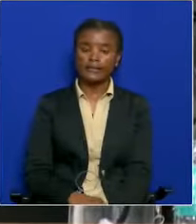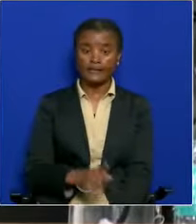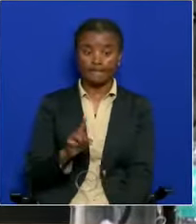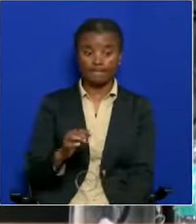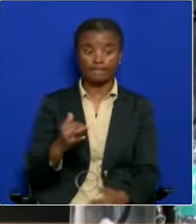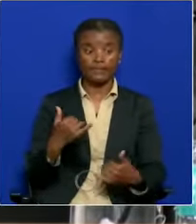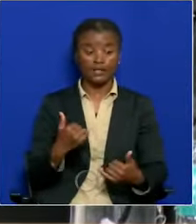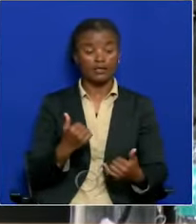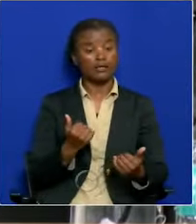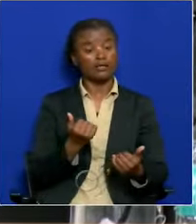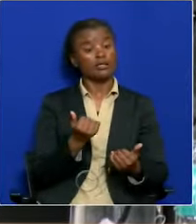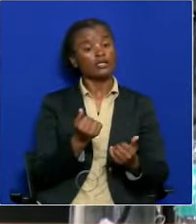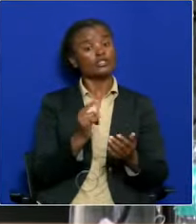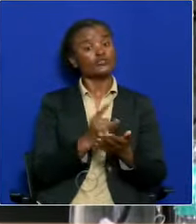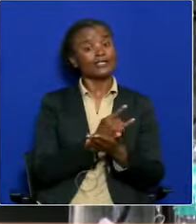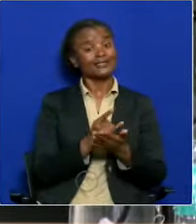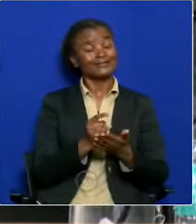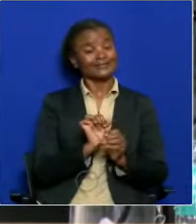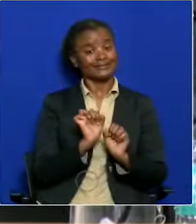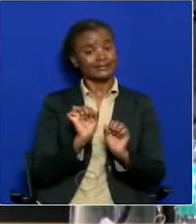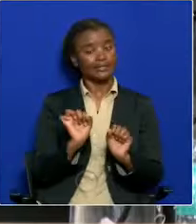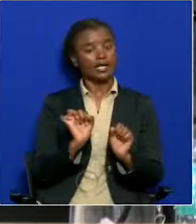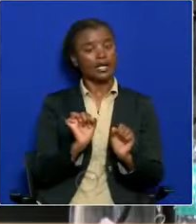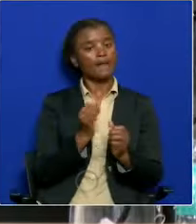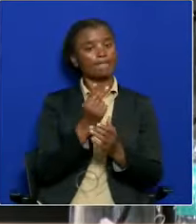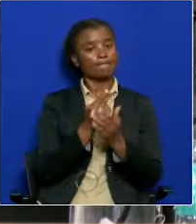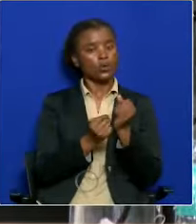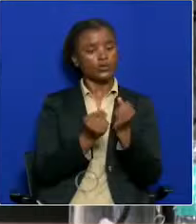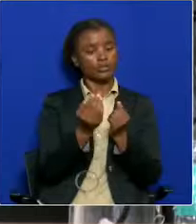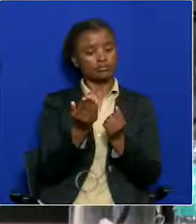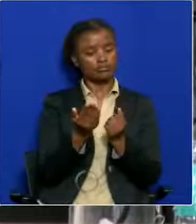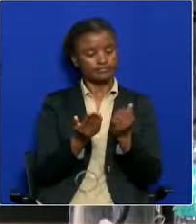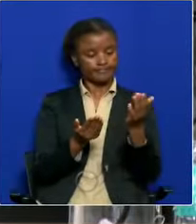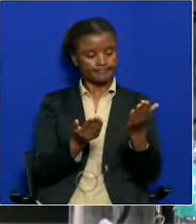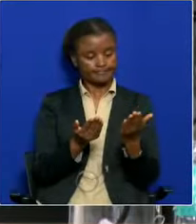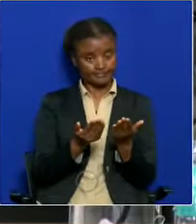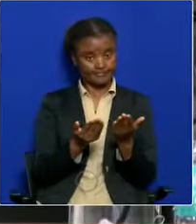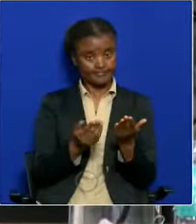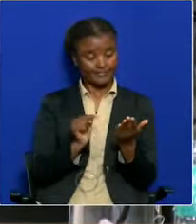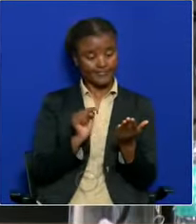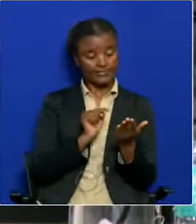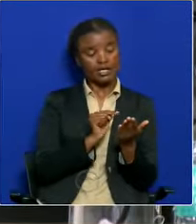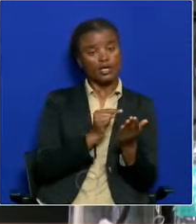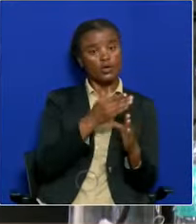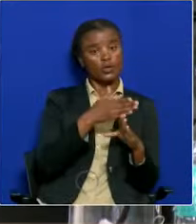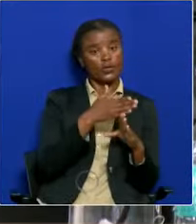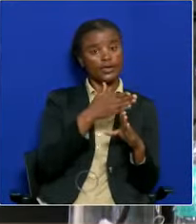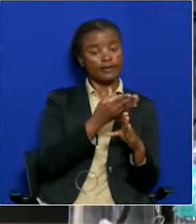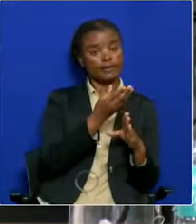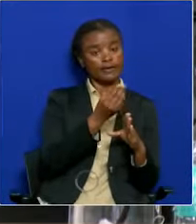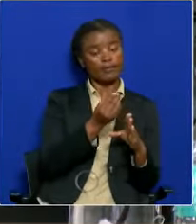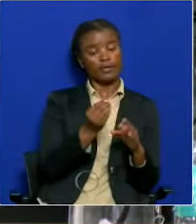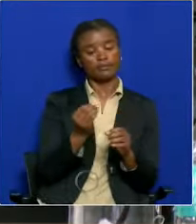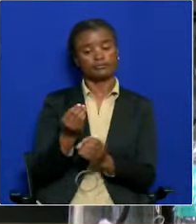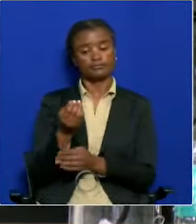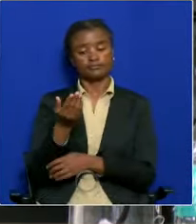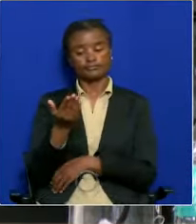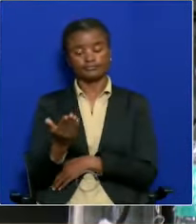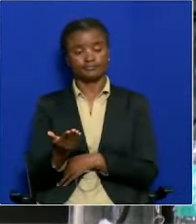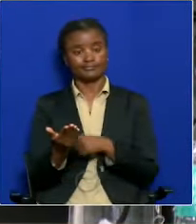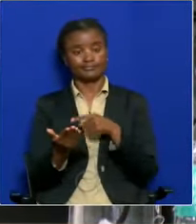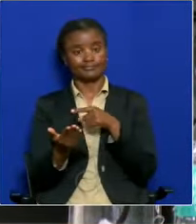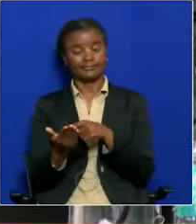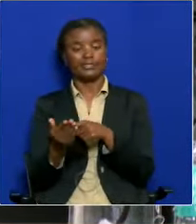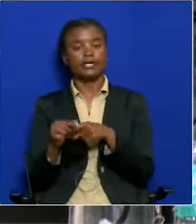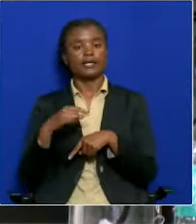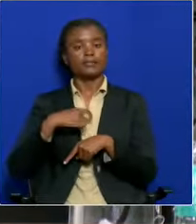chats. So both your work number and your personal number, and looked at all media articles in